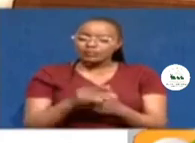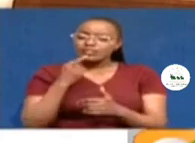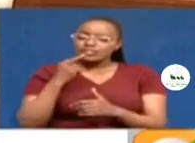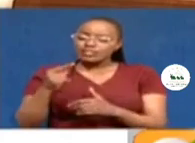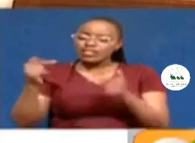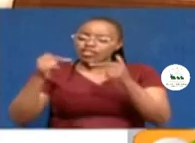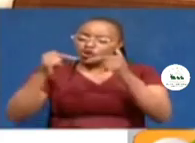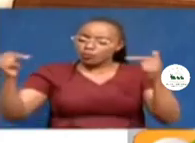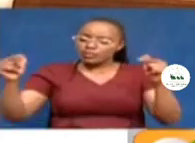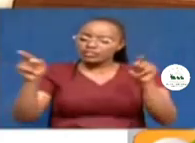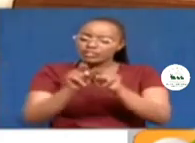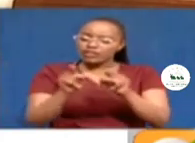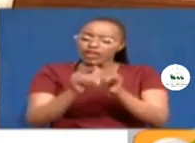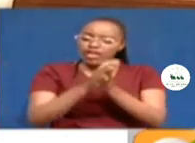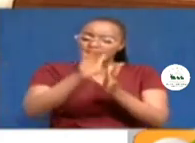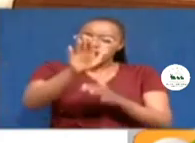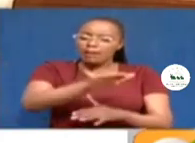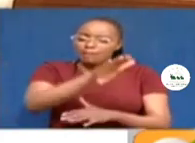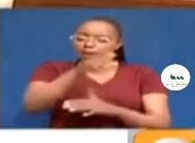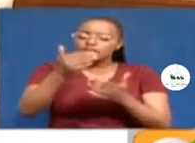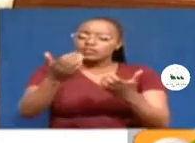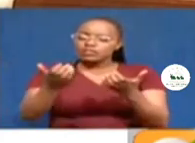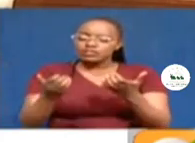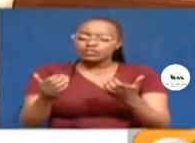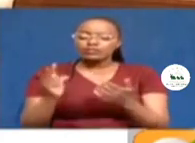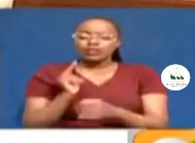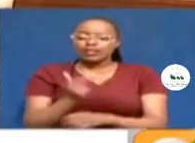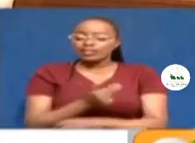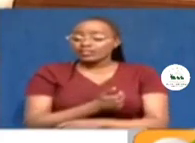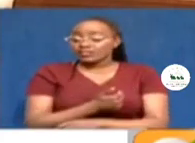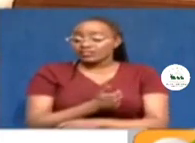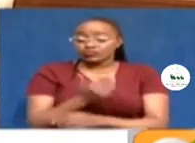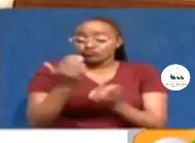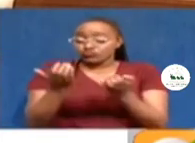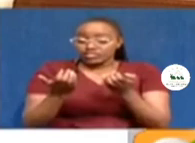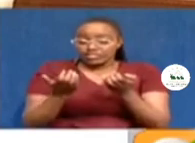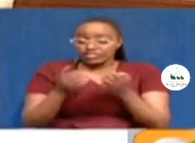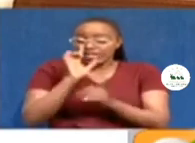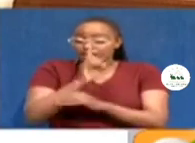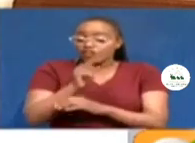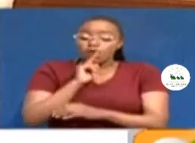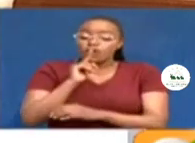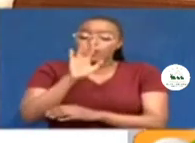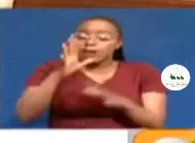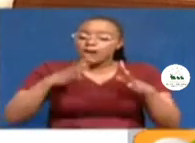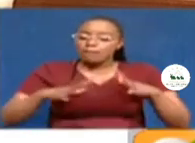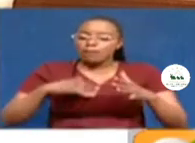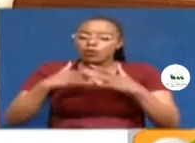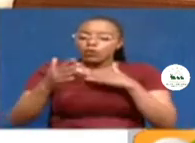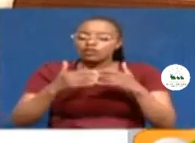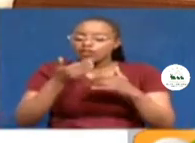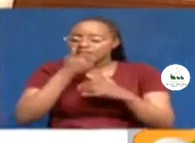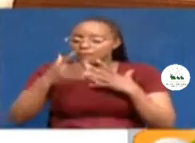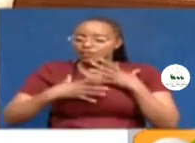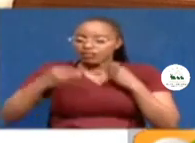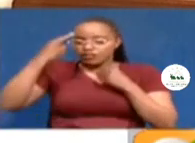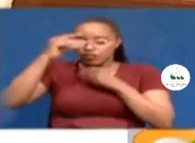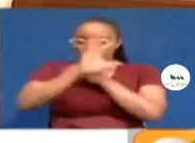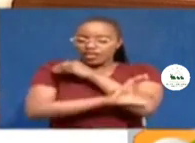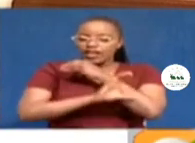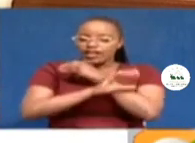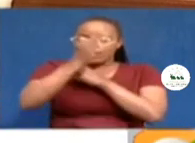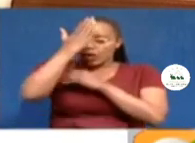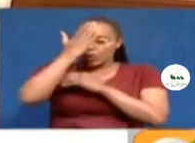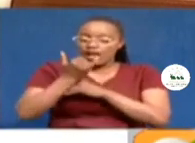Tell the opposition and parliament, we want discipline. Instruct your people to do what is in the best interest of the country